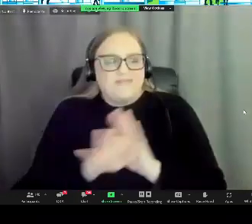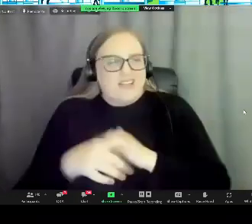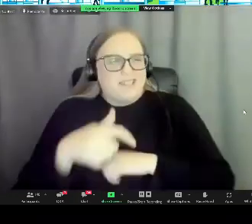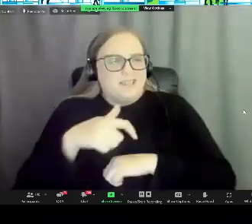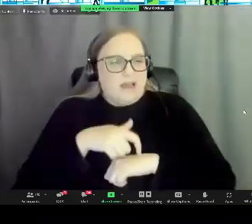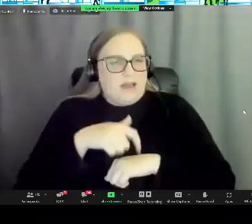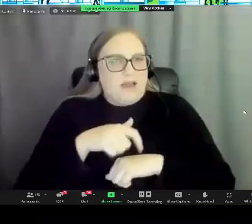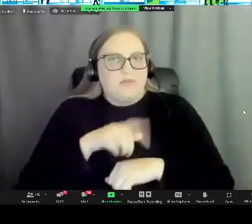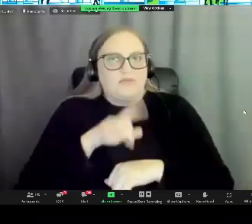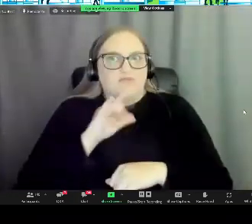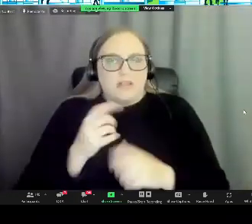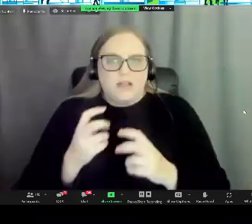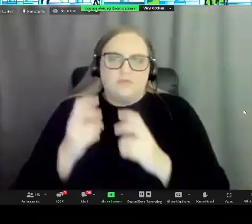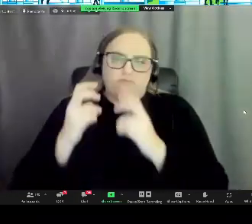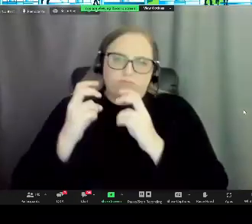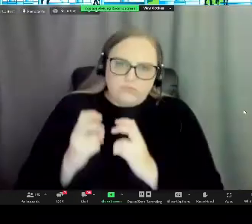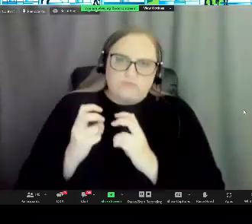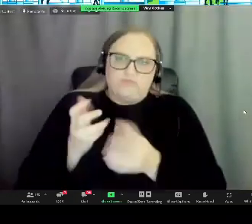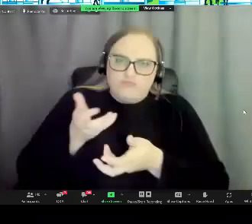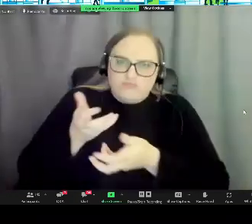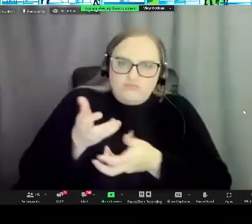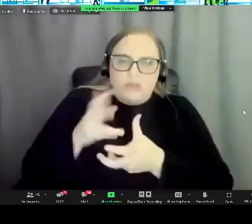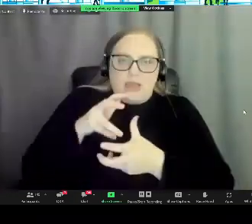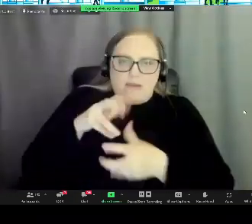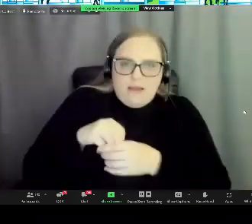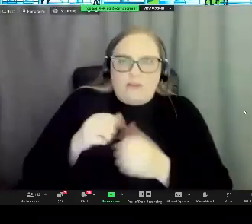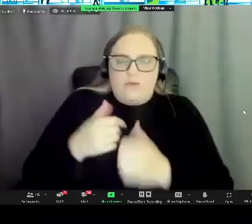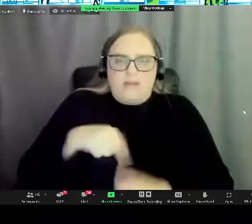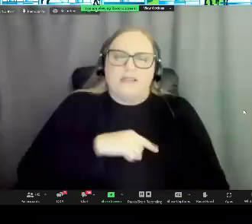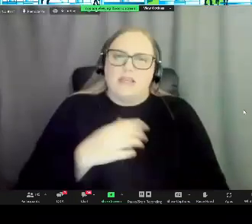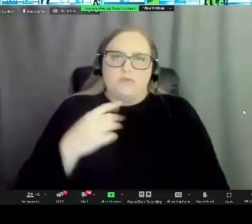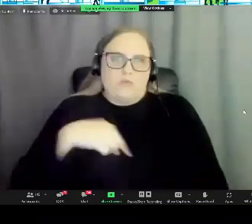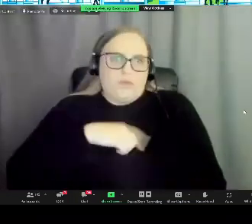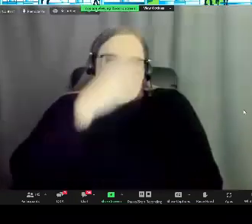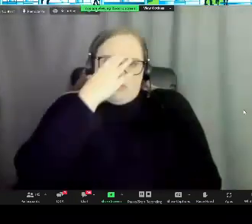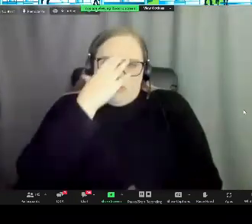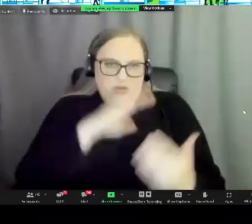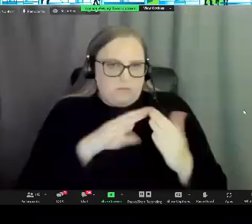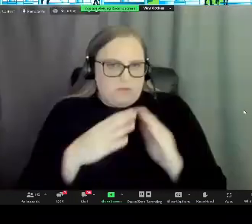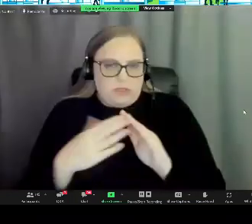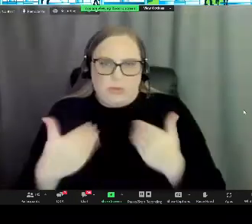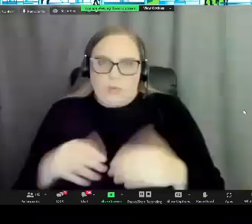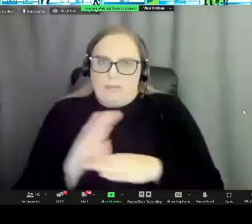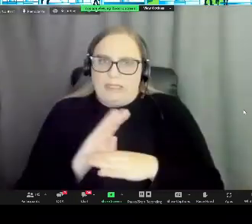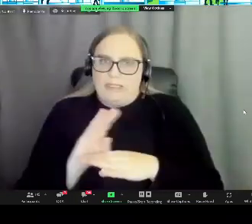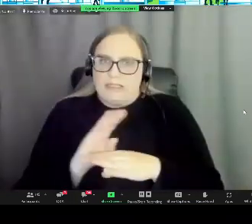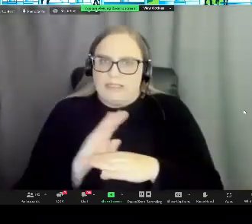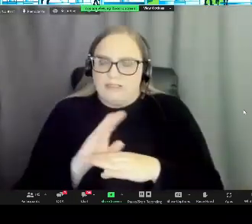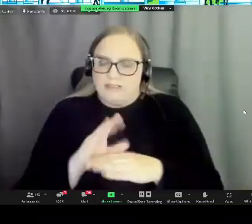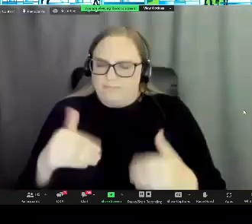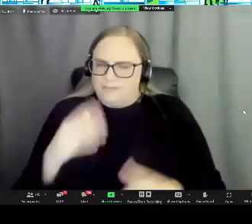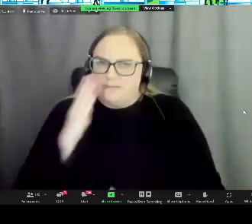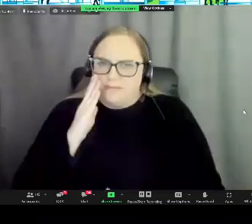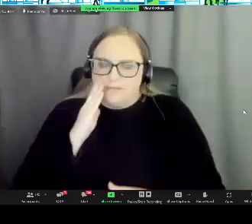sit down and engage with us. We recognize that communities are very busy, and that's